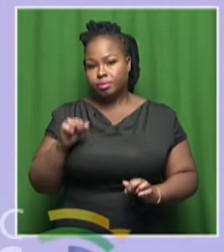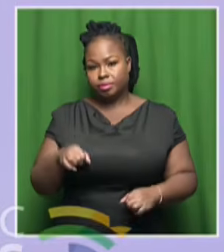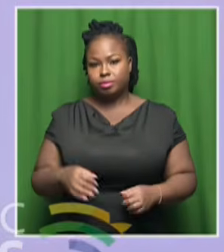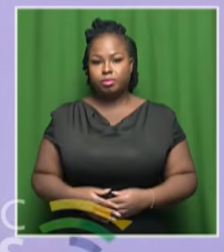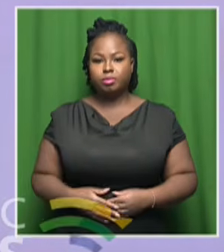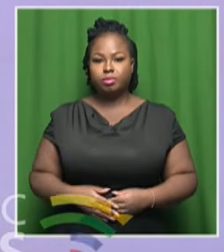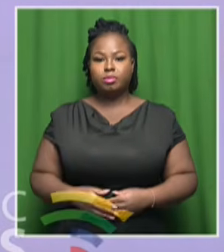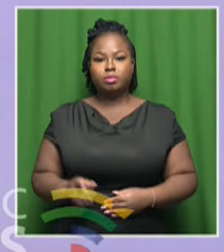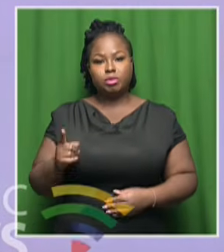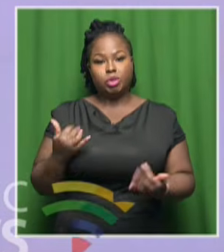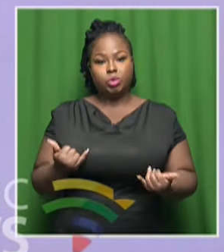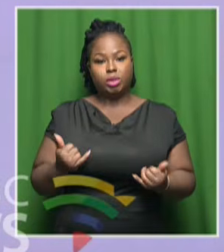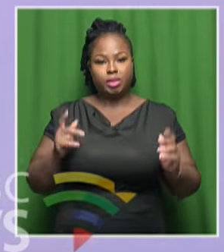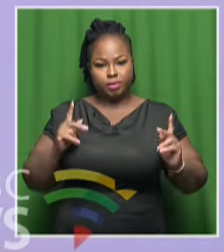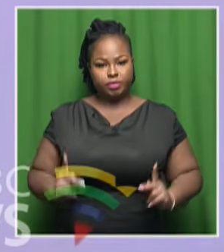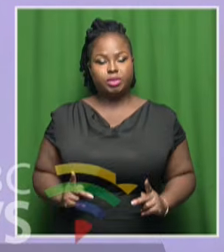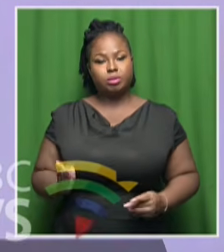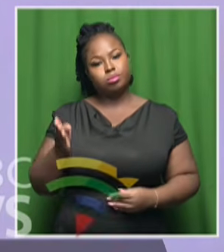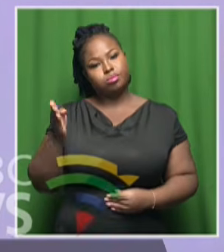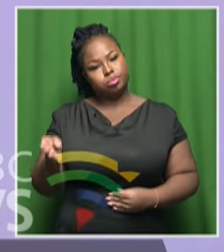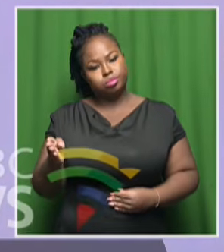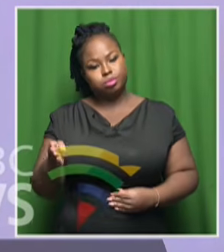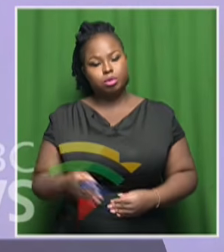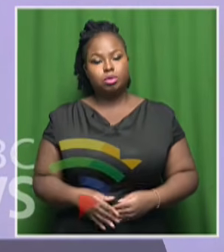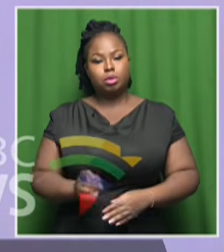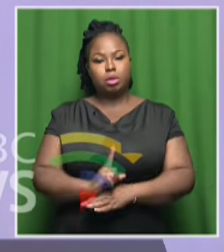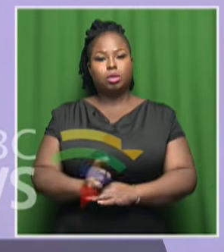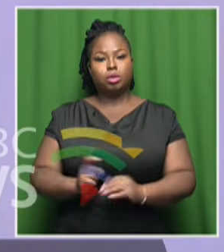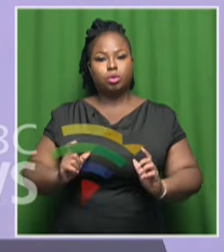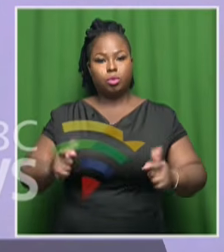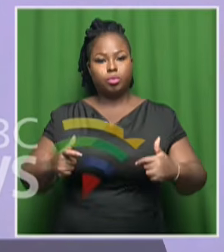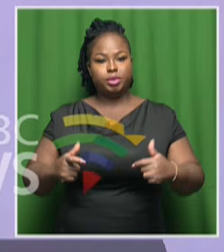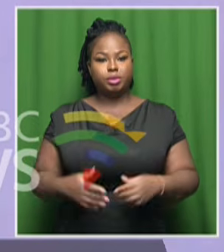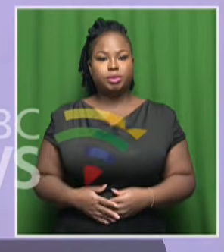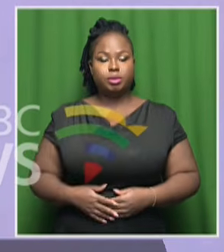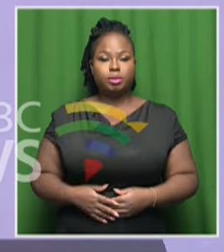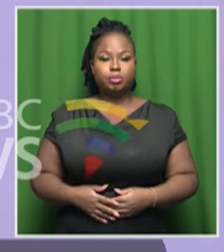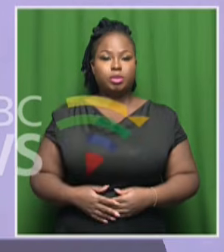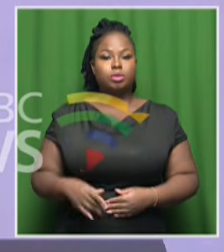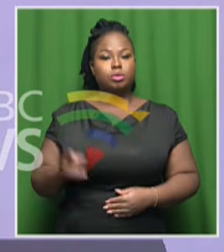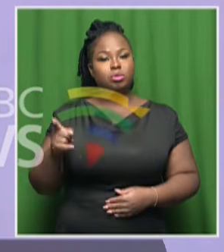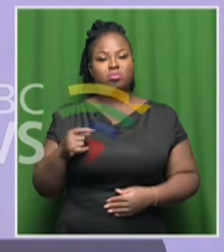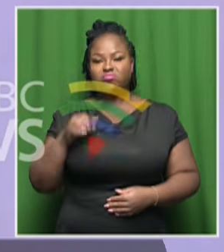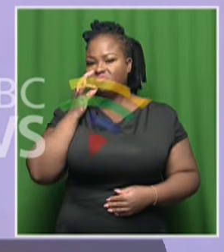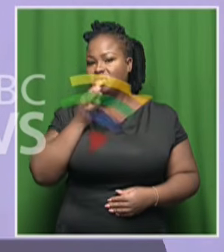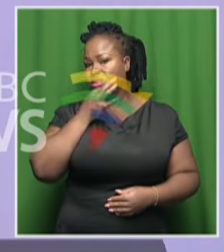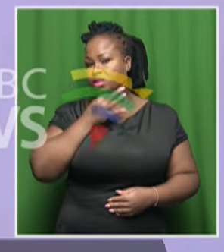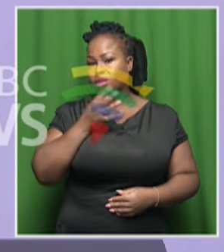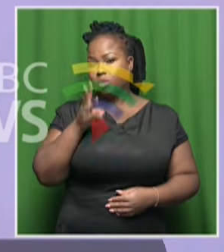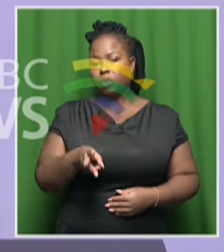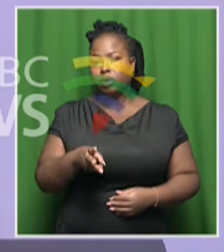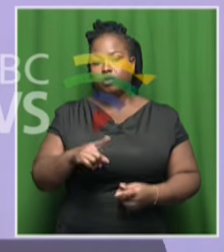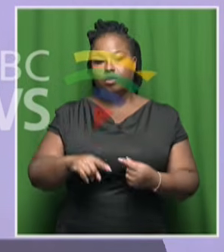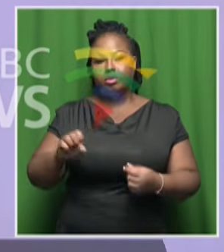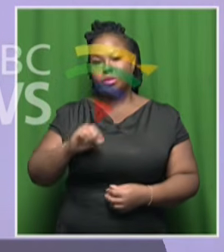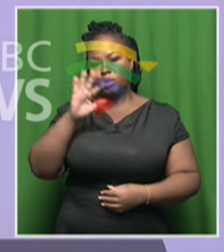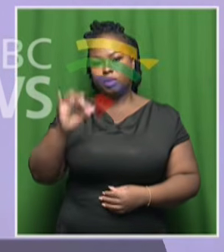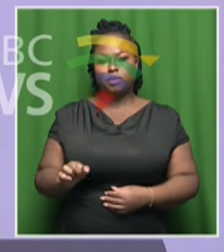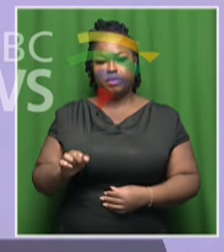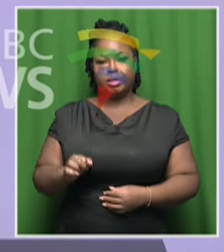as we've heard, O'Sullivan will today physically appear before the Ad Hoc Committee to testify. O'Sullivan had offered to testify from a South